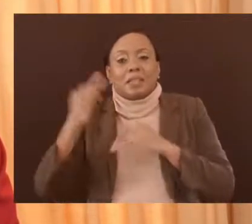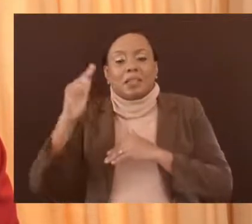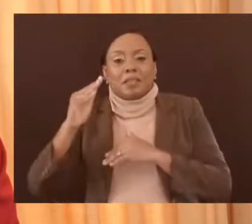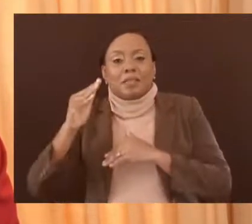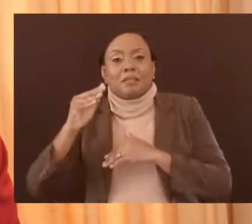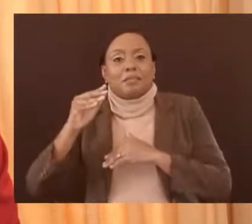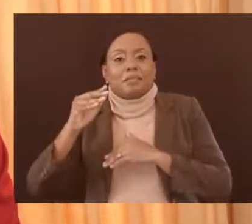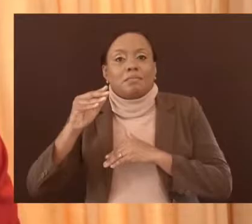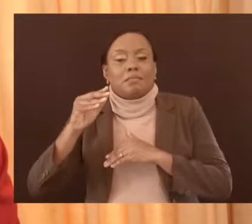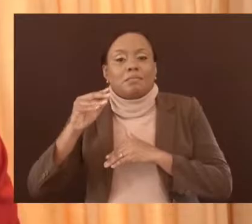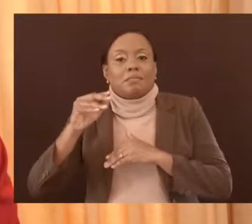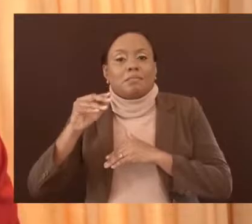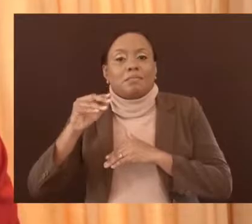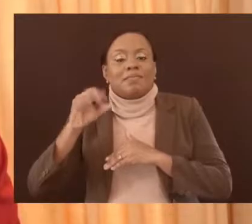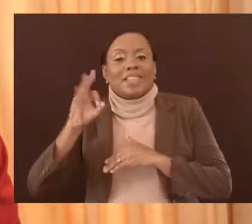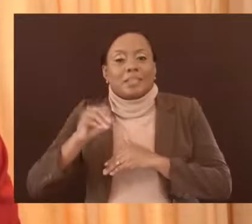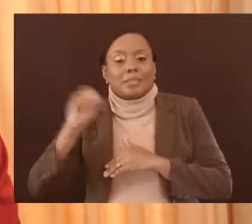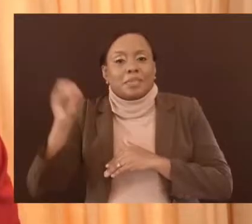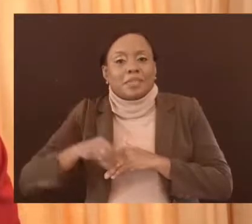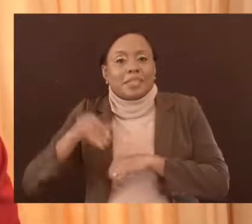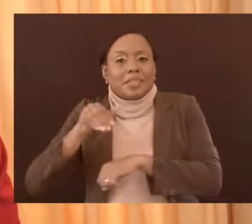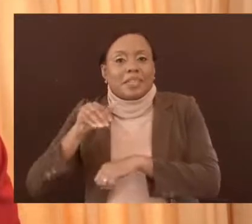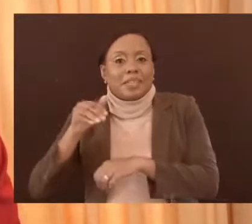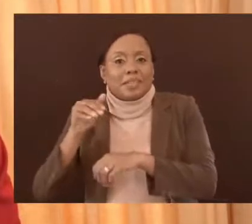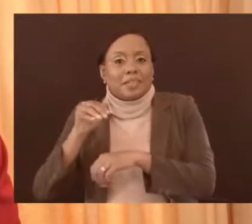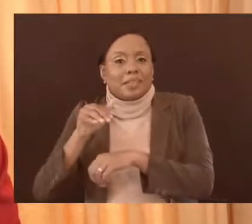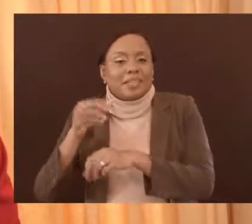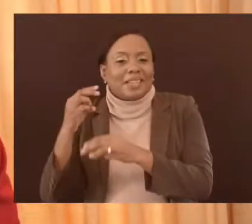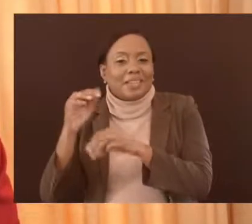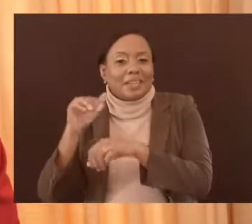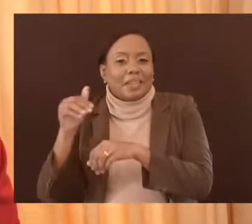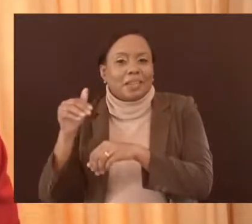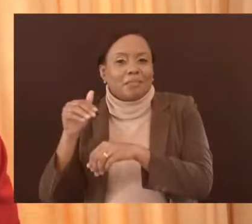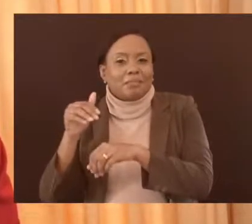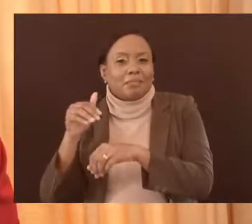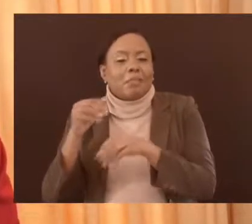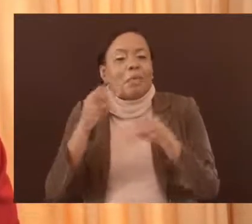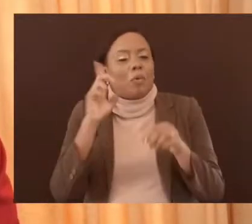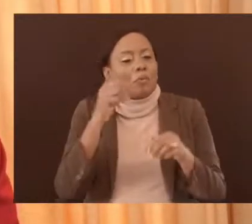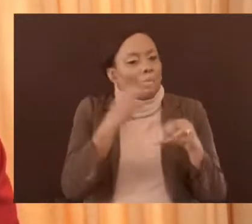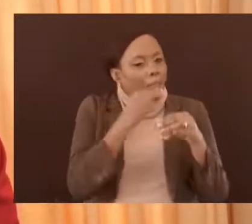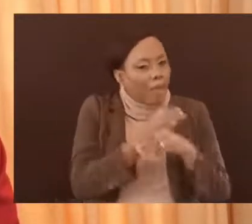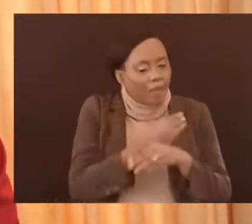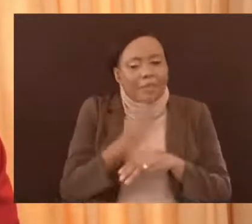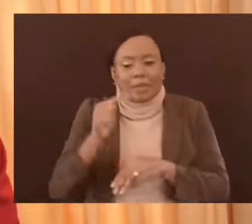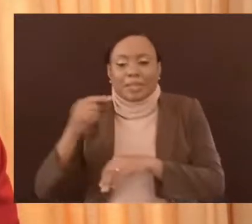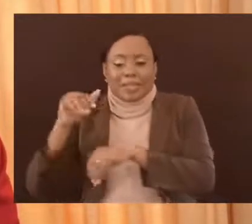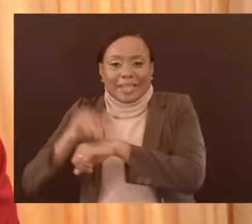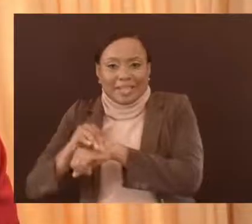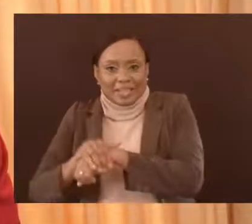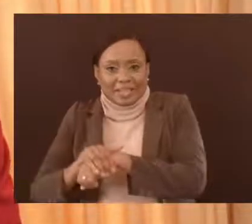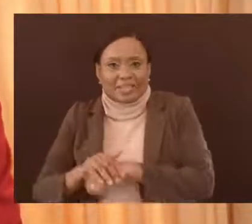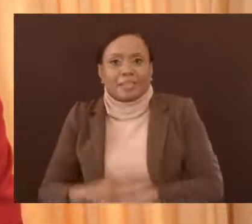English only. We had 2 of the students who gained scores below the criteria of 85% in mathematics, and 5 students